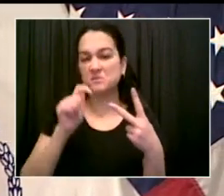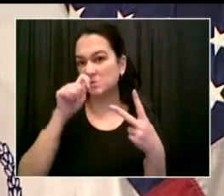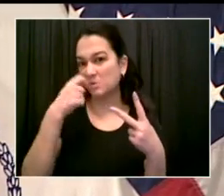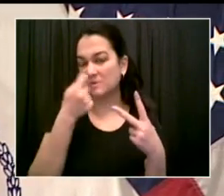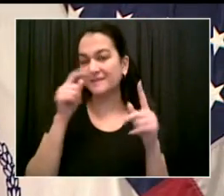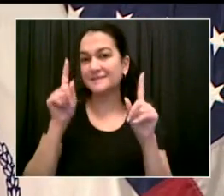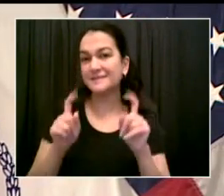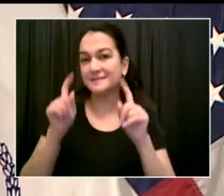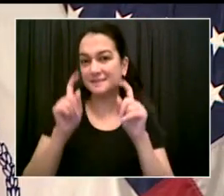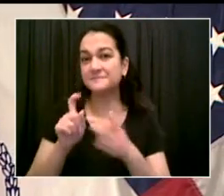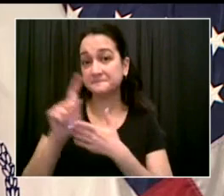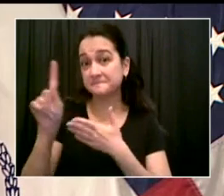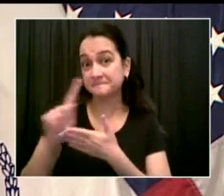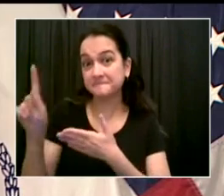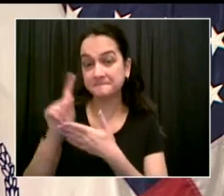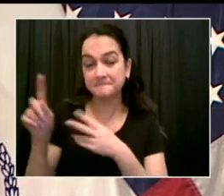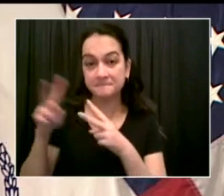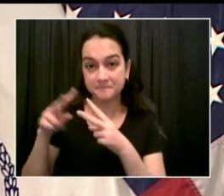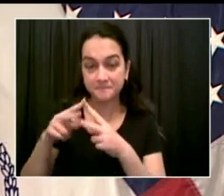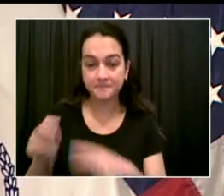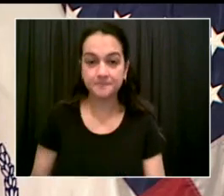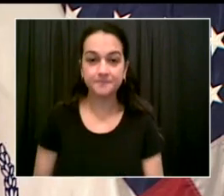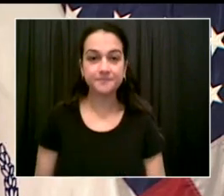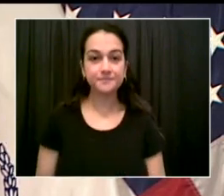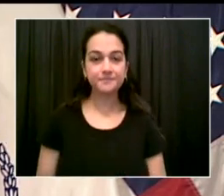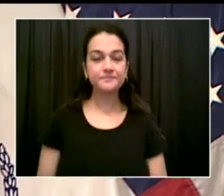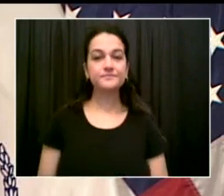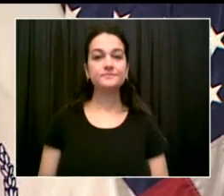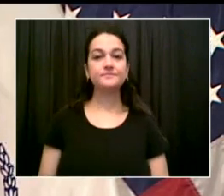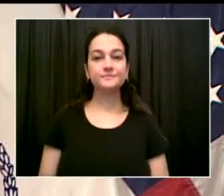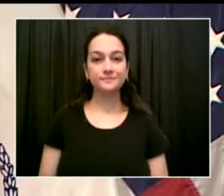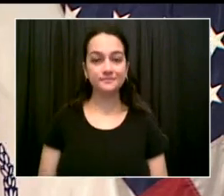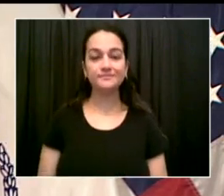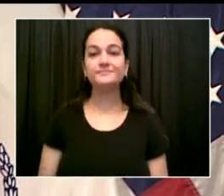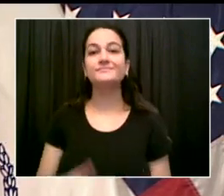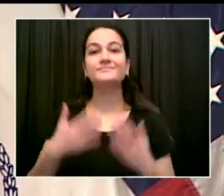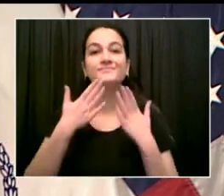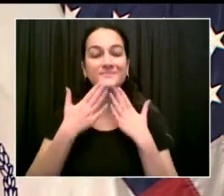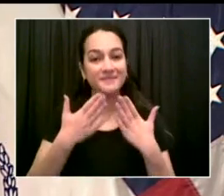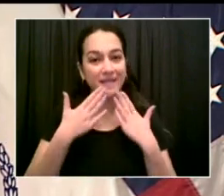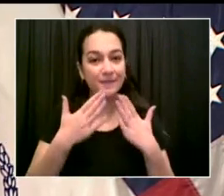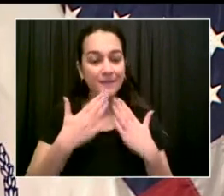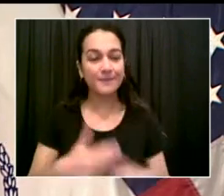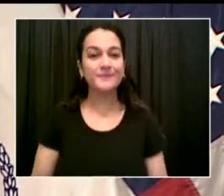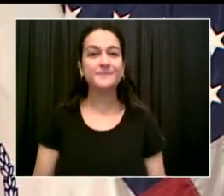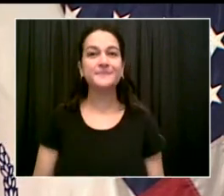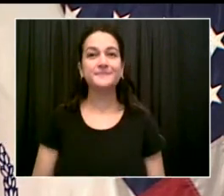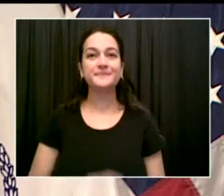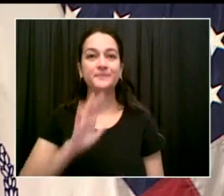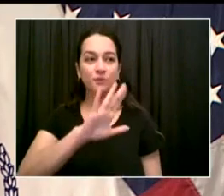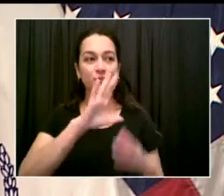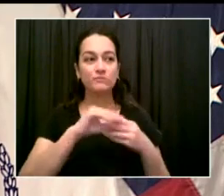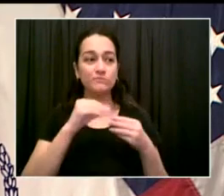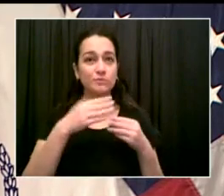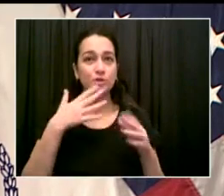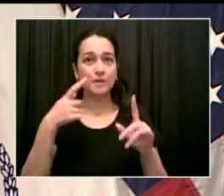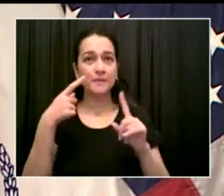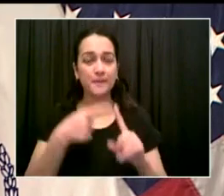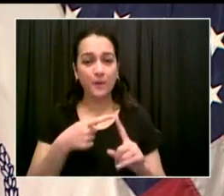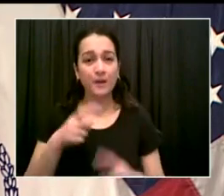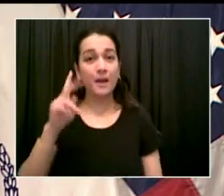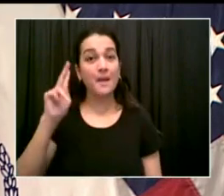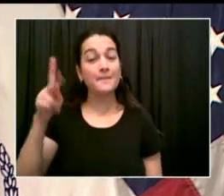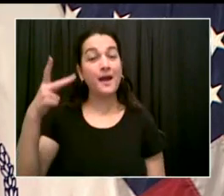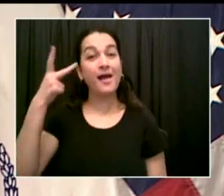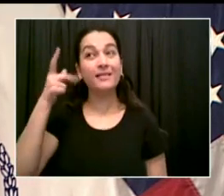backdrop. And we're hoping here to find a way to cut through that and get back to something really simple and clear. We've got to